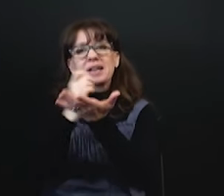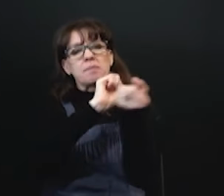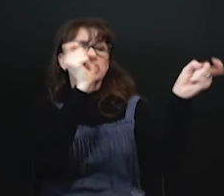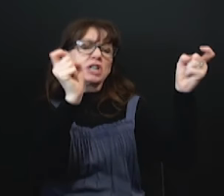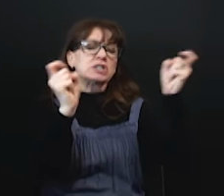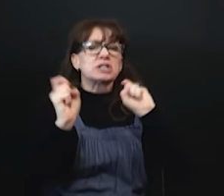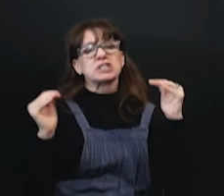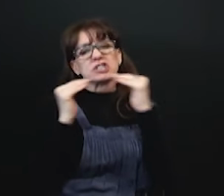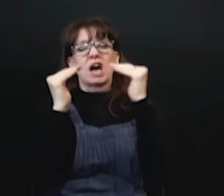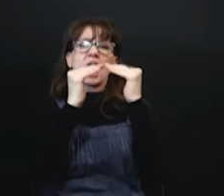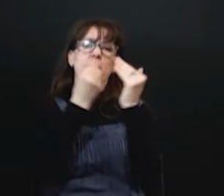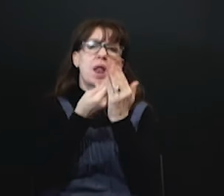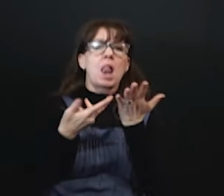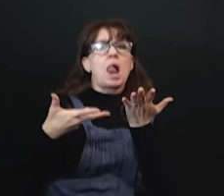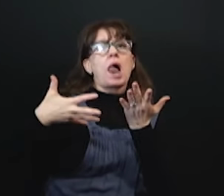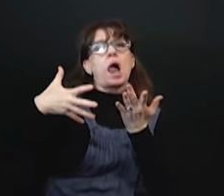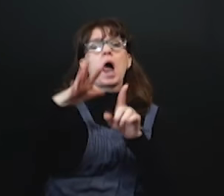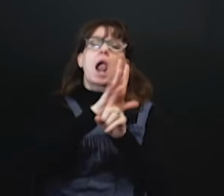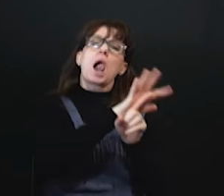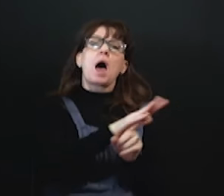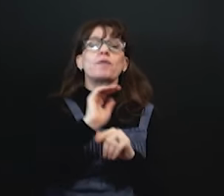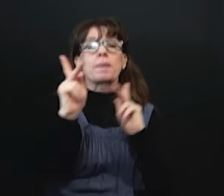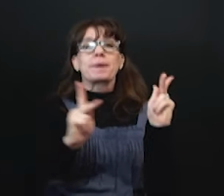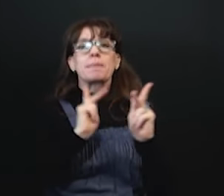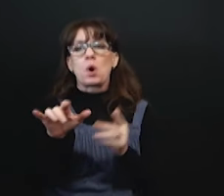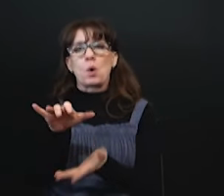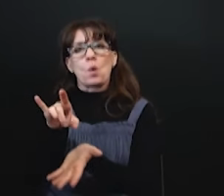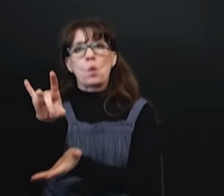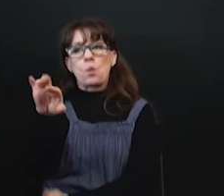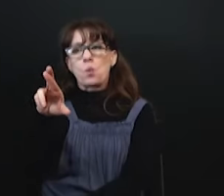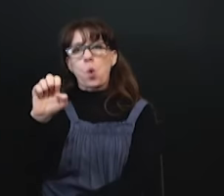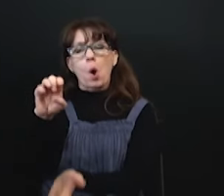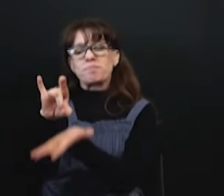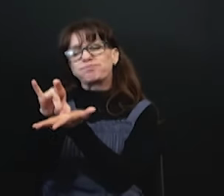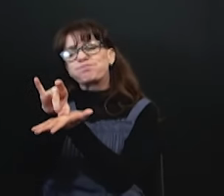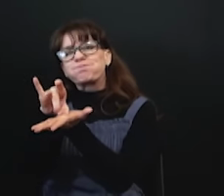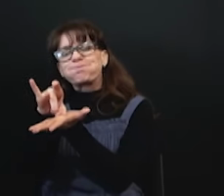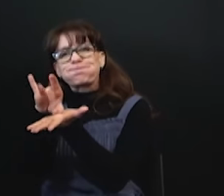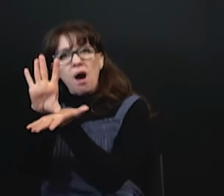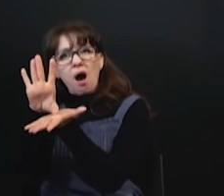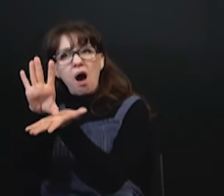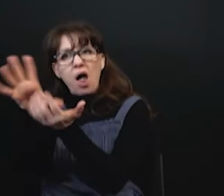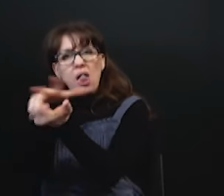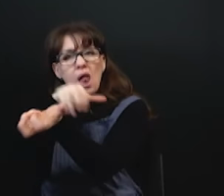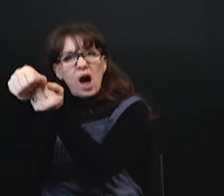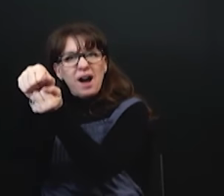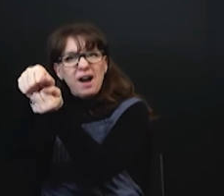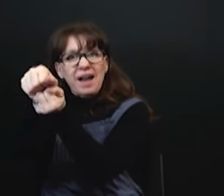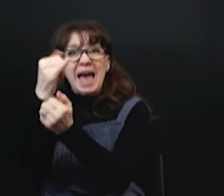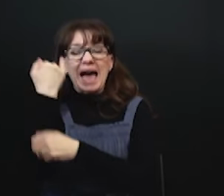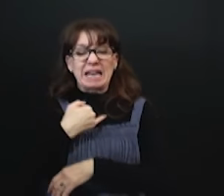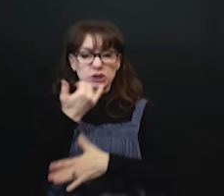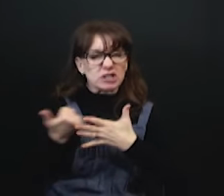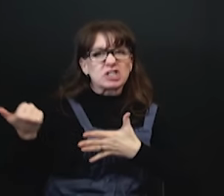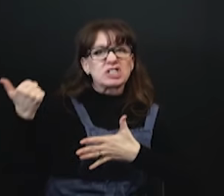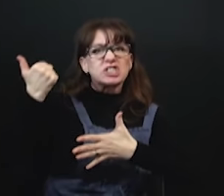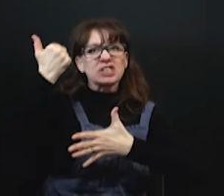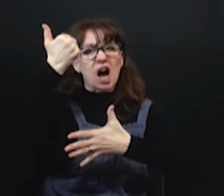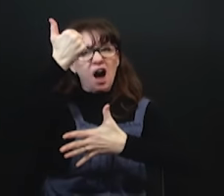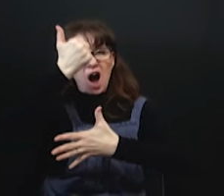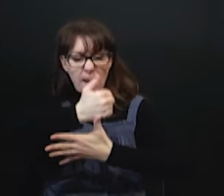and justice and prosperity for God's people. He would kick Rome out on their imperial you-know-what, and he would make Israel the power she was